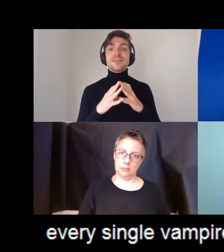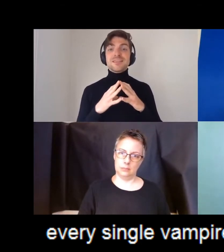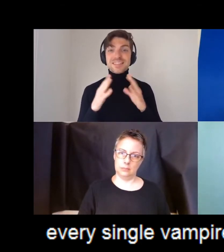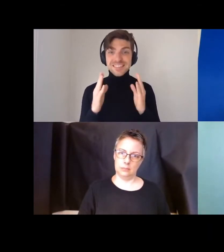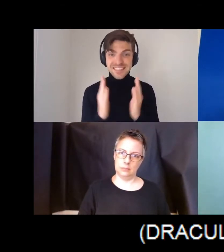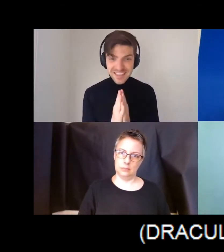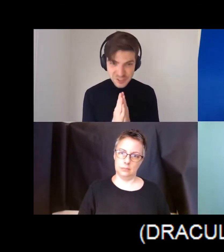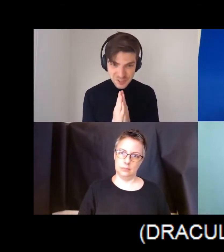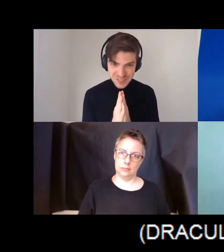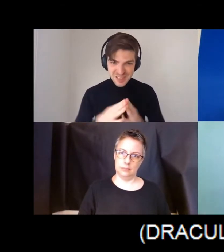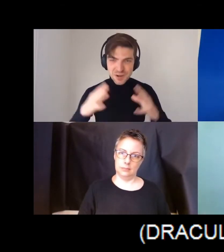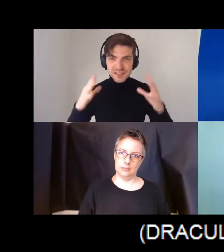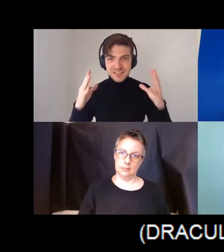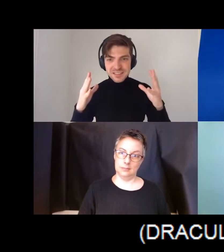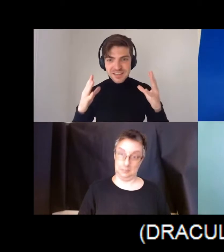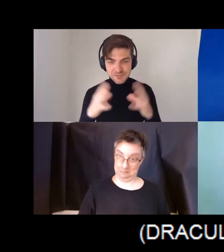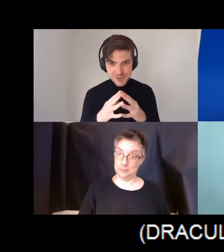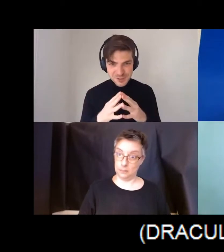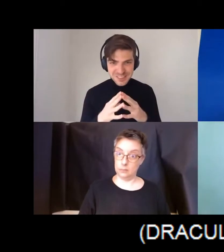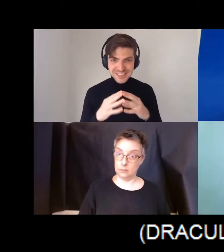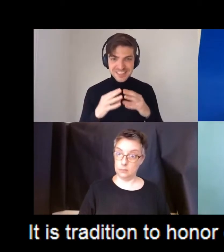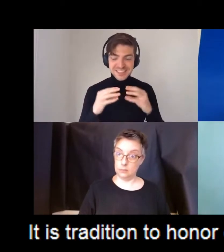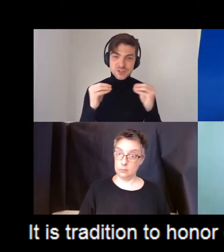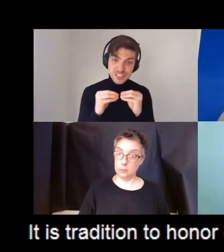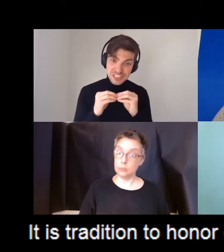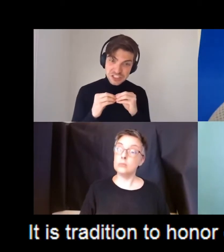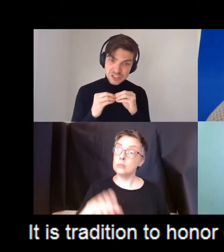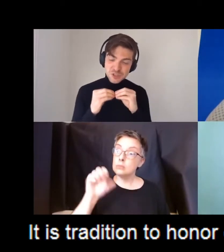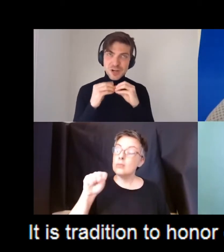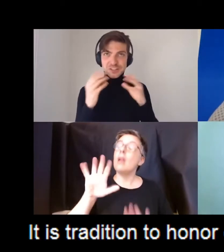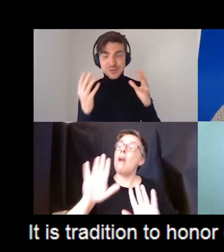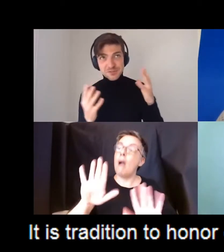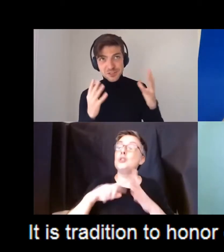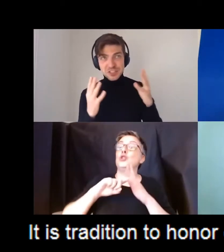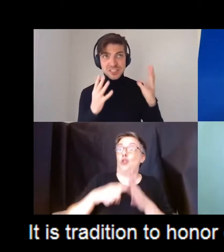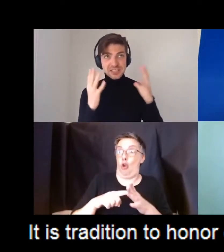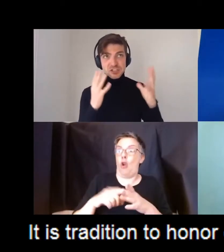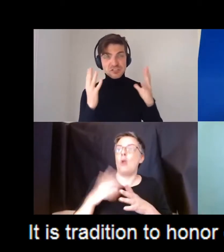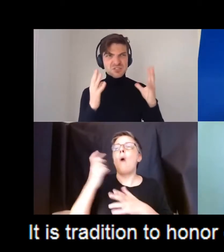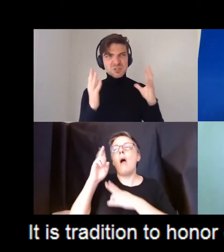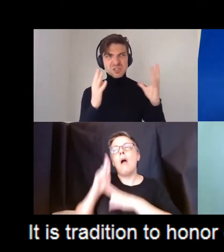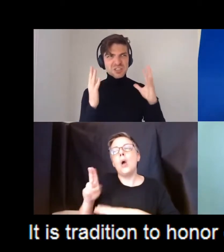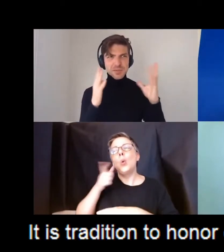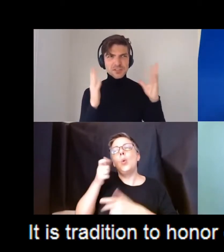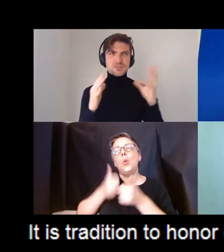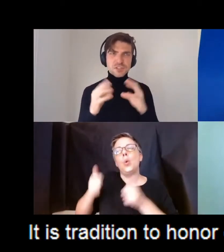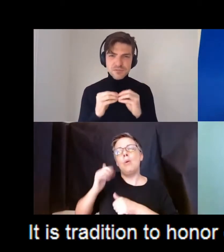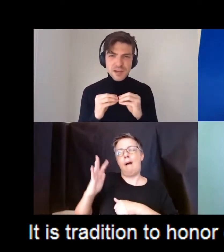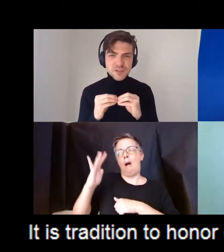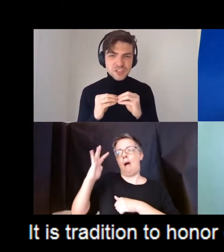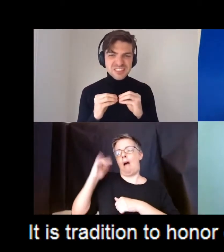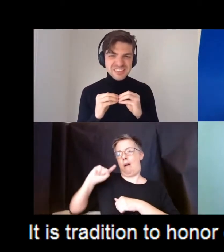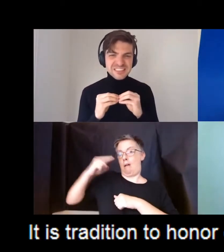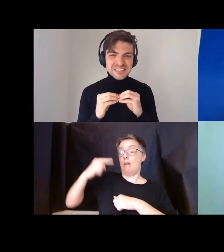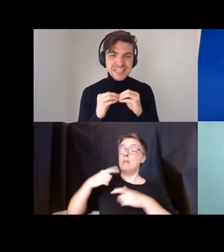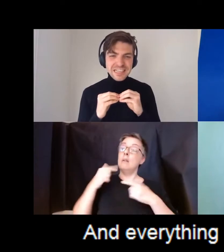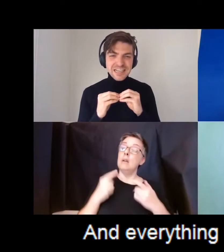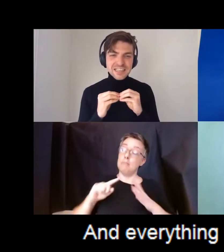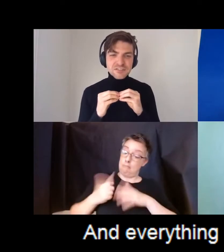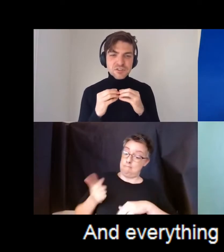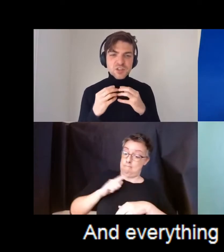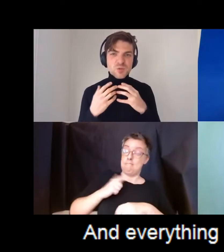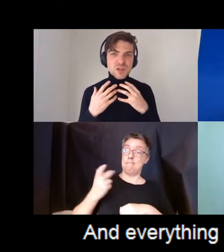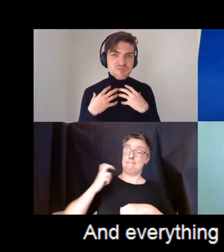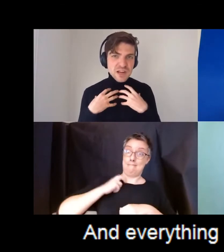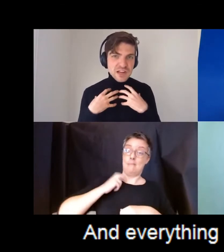Dracula. Yes. Well, at first, it's tradition to honor our first creator for about the first 500 years.